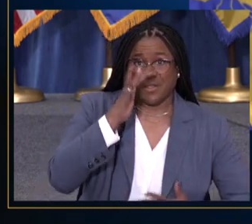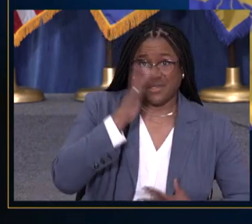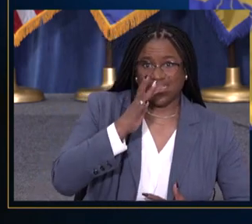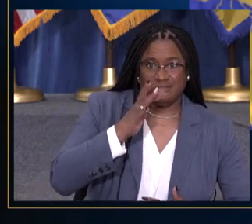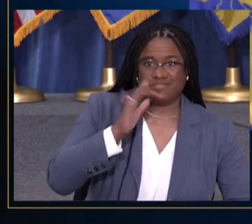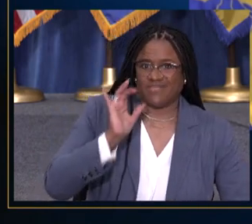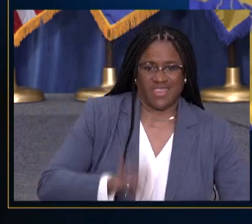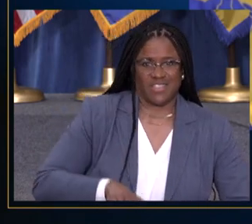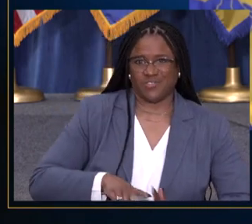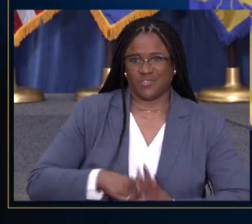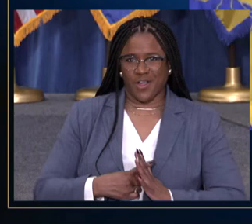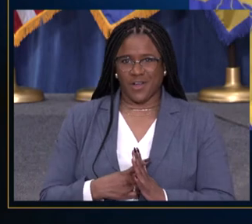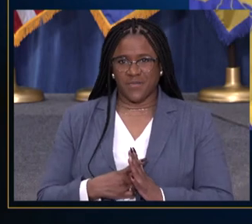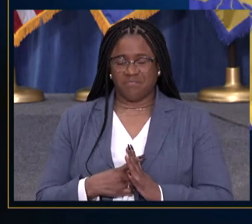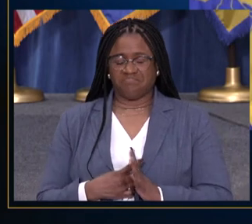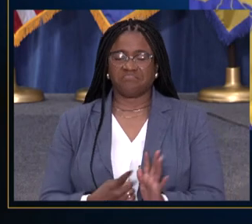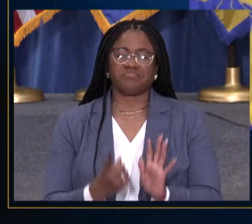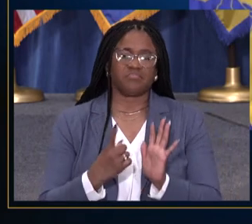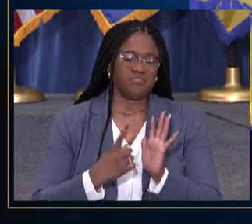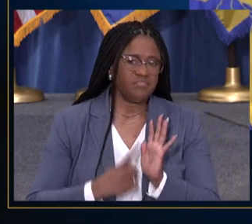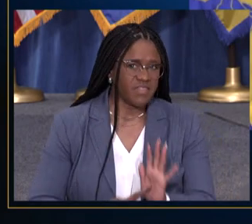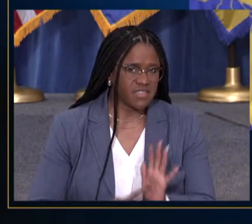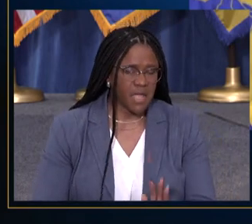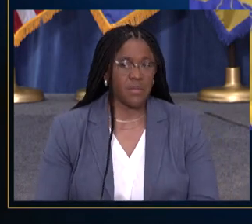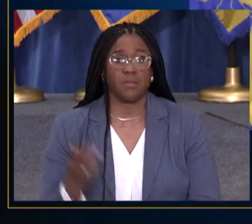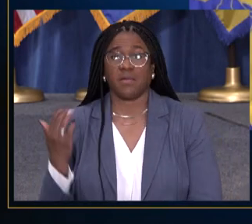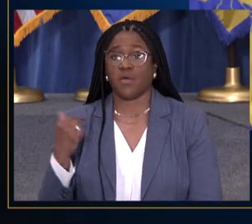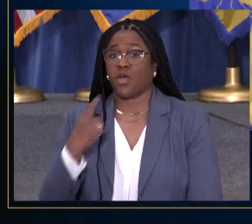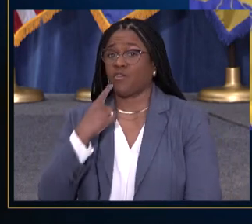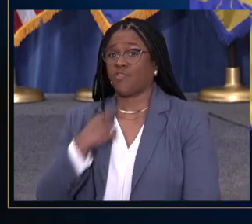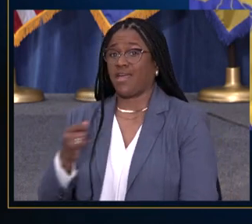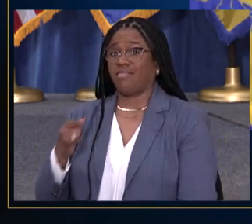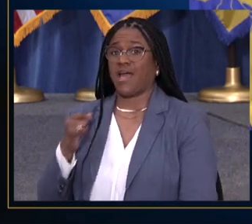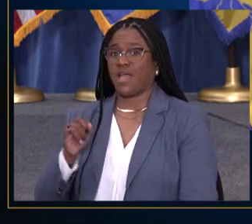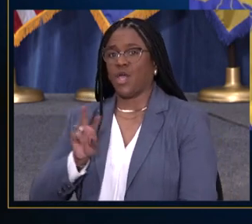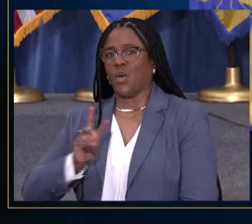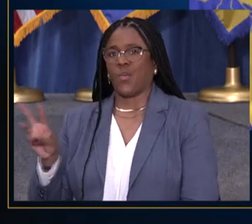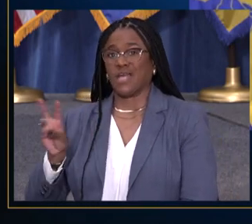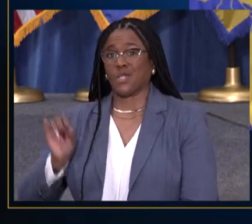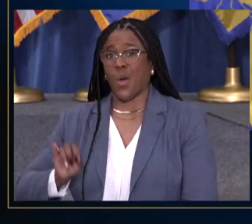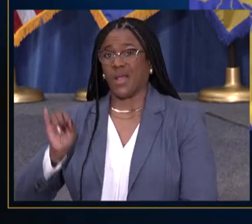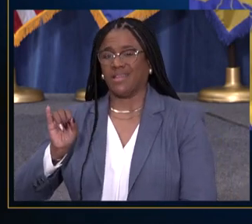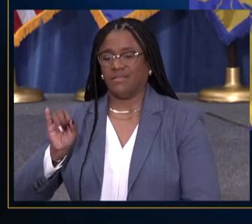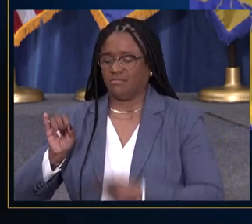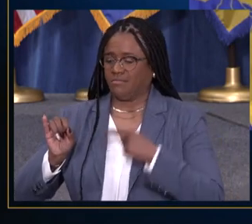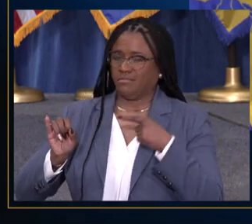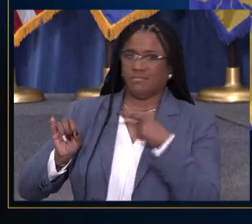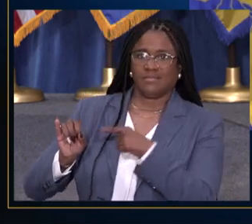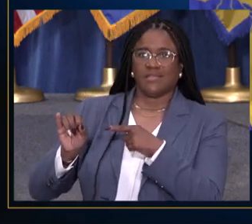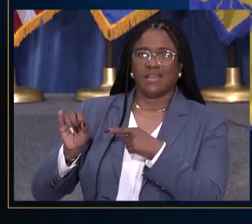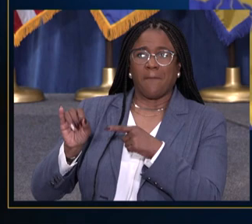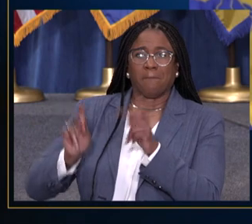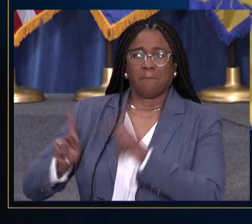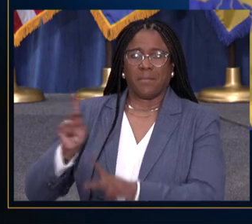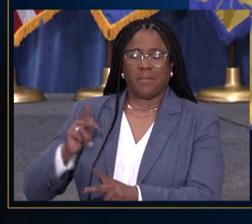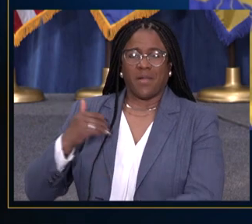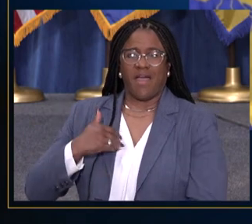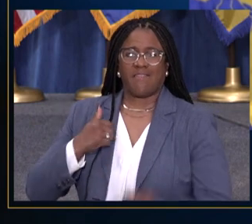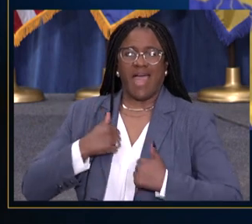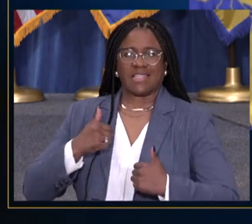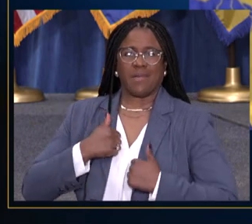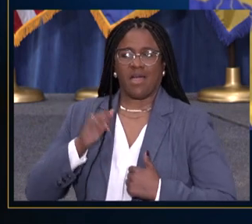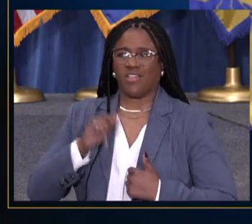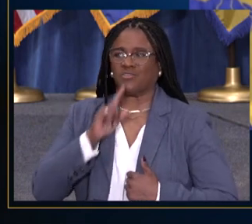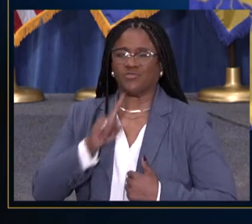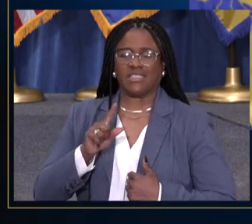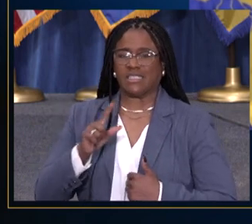itself. For instance, in the once redlined community of West Oakland, residents grapple with asthma rates that are 5 times higher